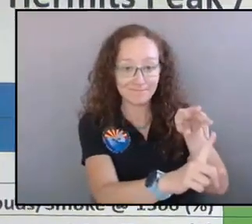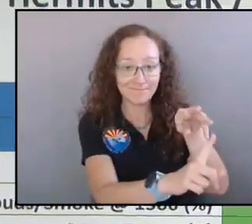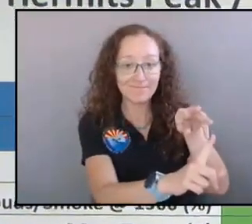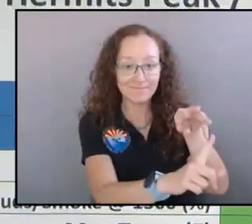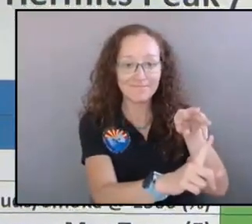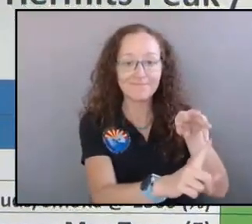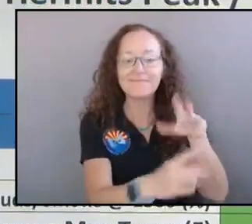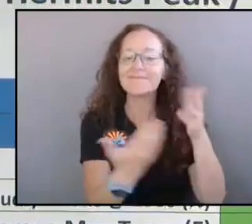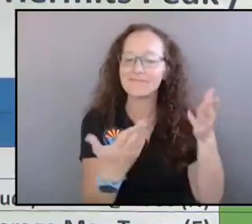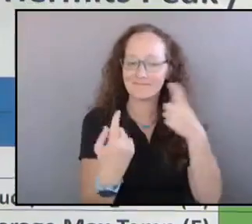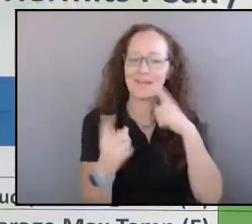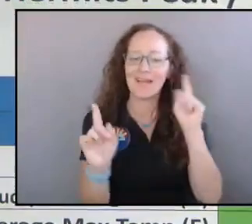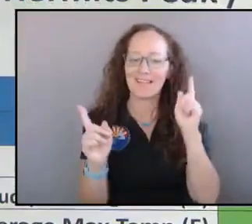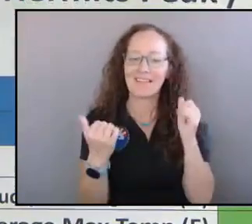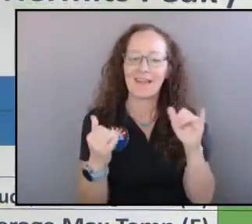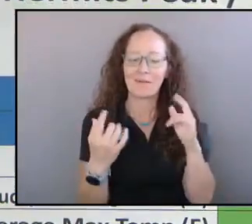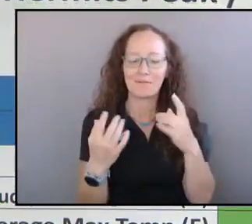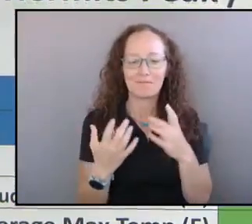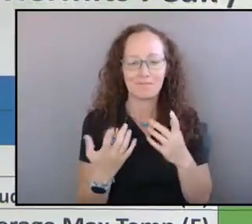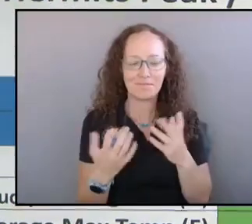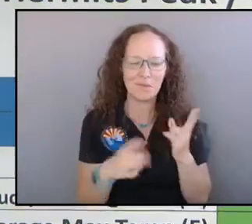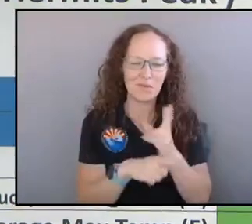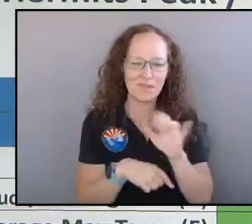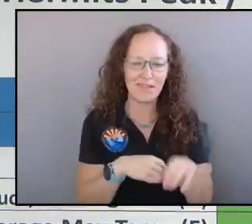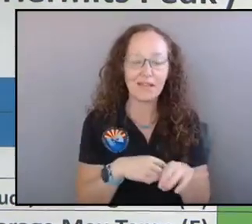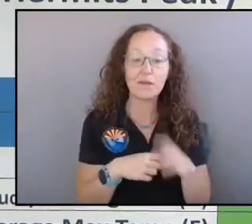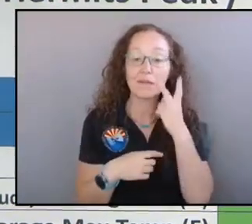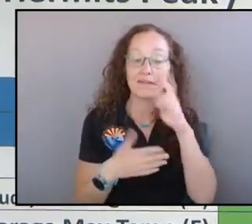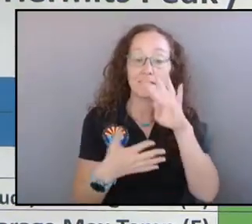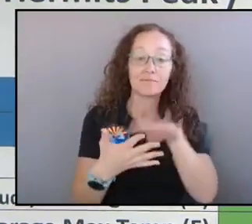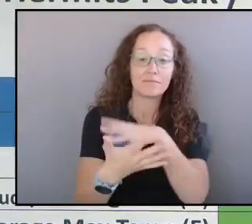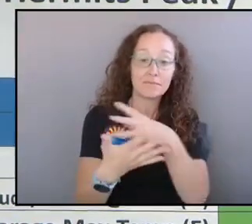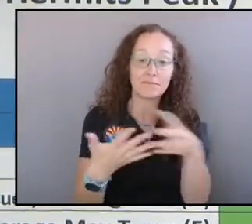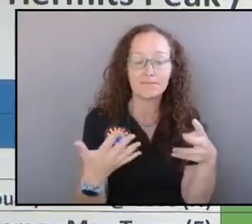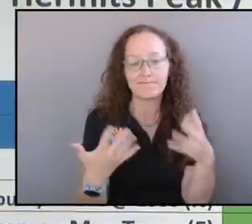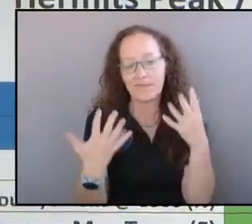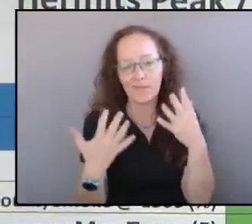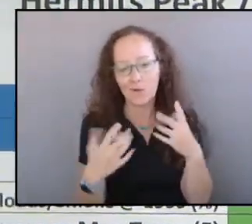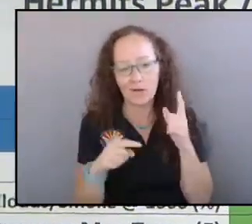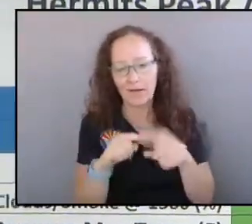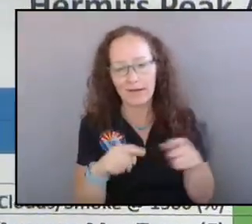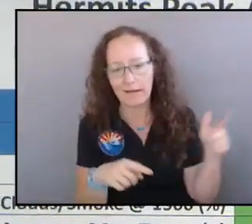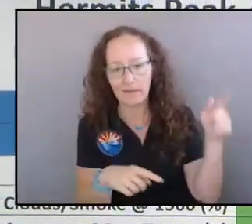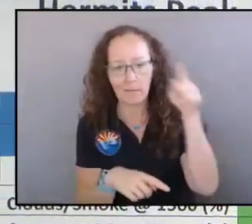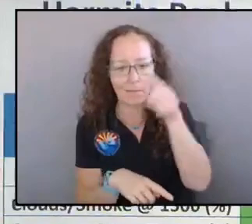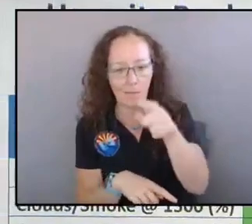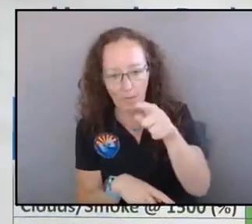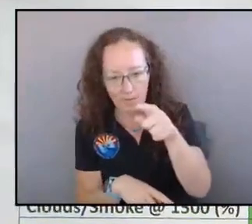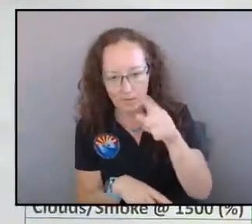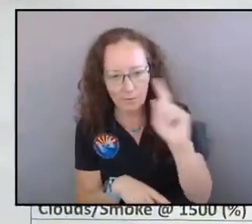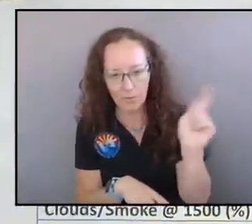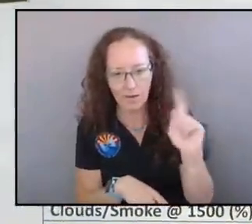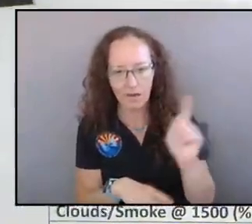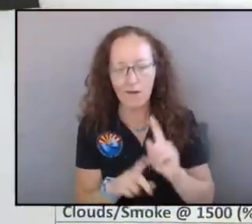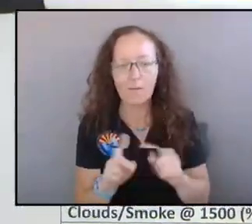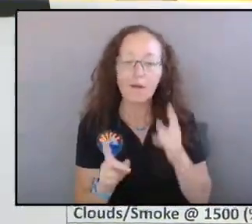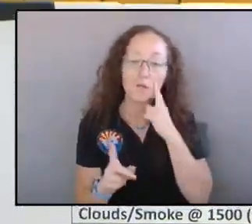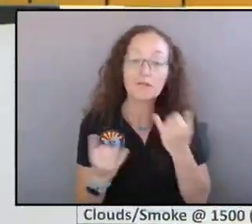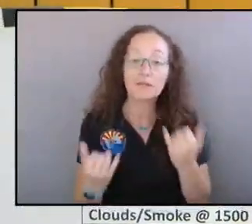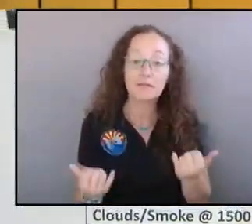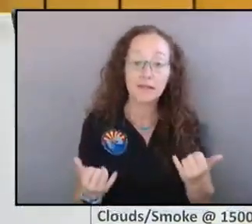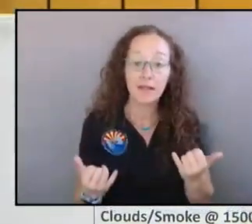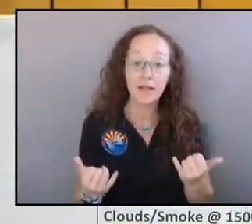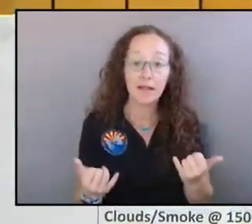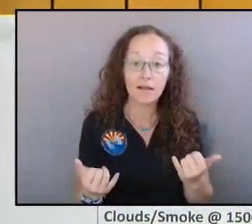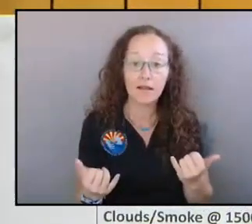There we go. So as we can see here on the matrix, unfortunately, I can't point to it with my cursor, but you can see today, for tomorrow, I